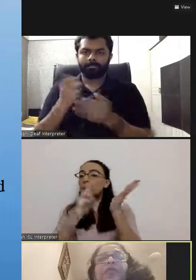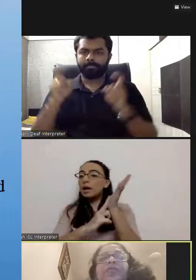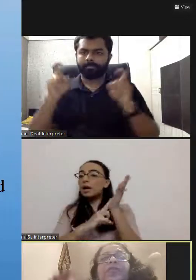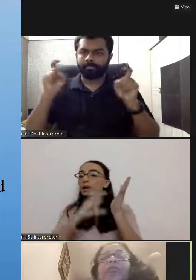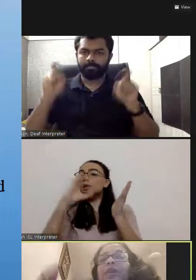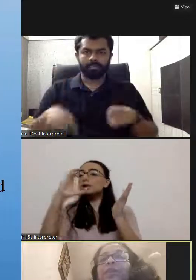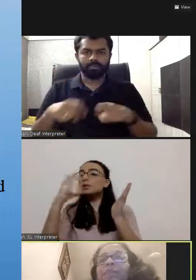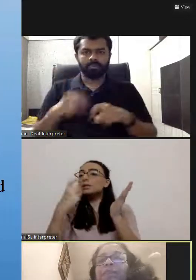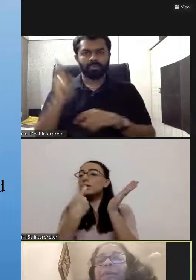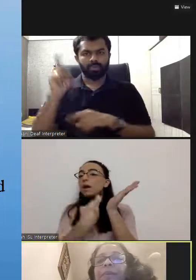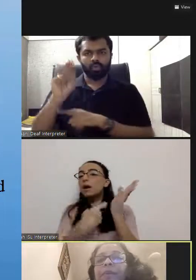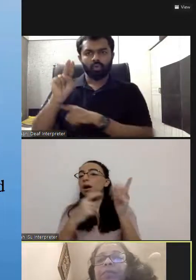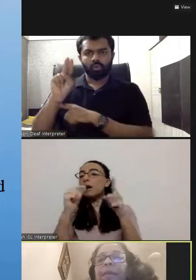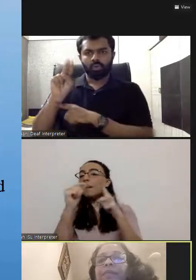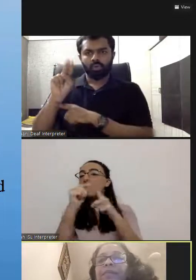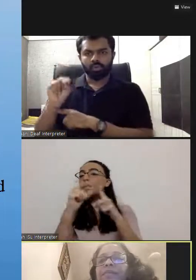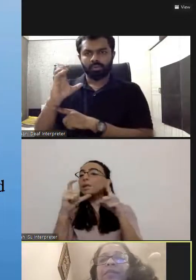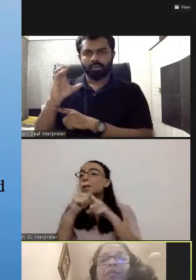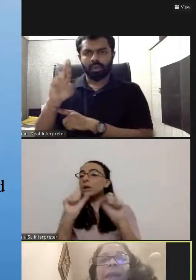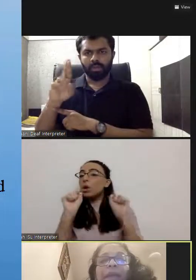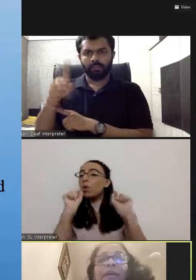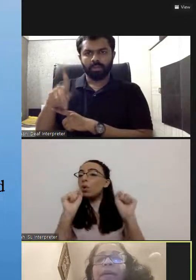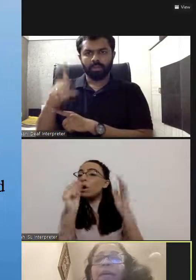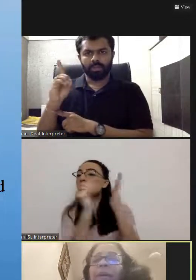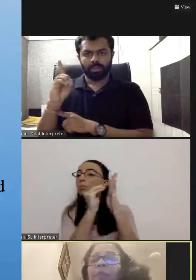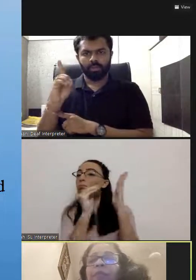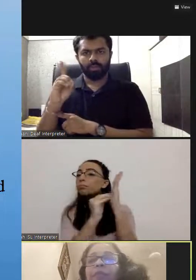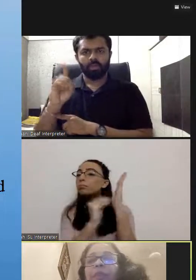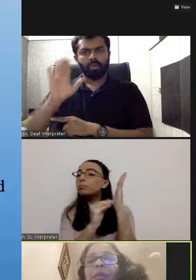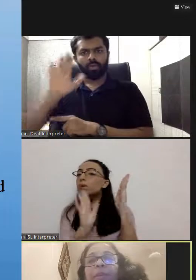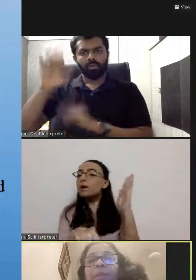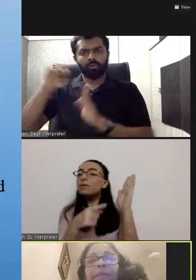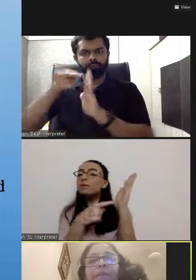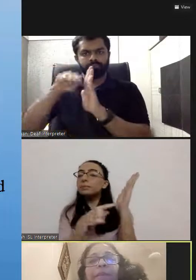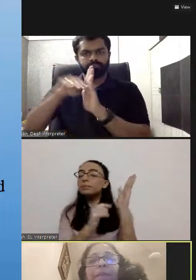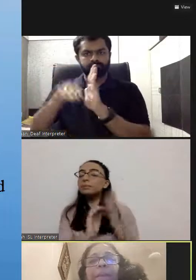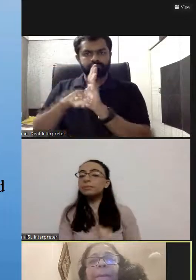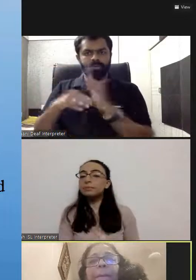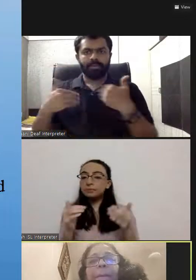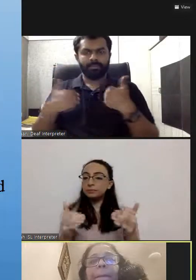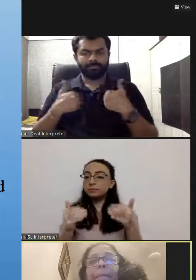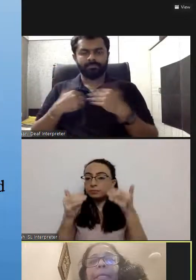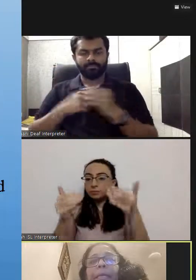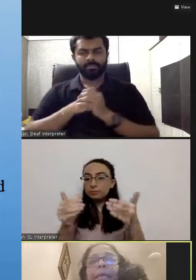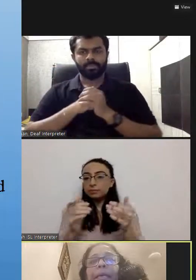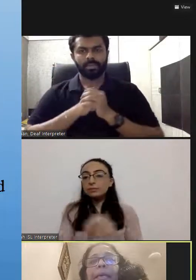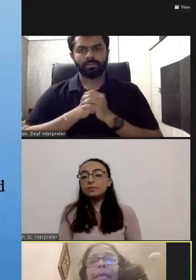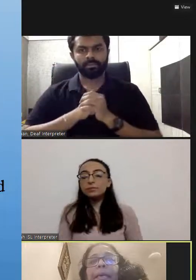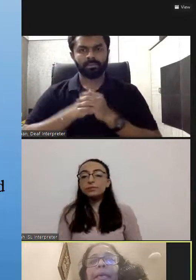So this was one of the basis for the mapping. Moving forward.